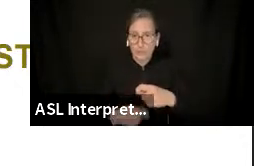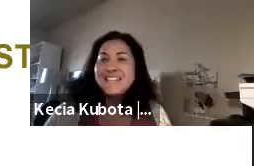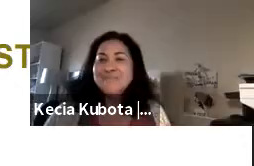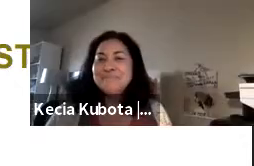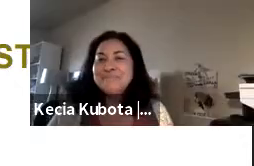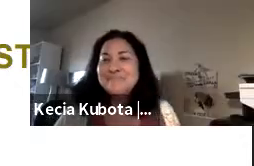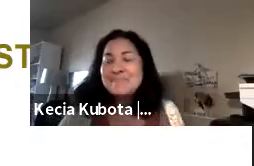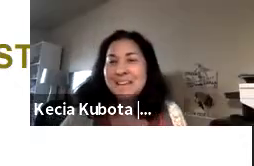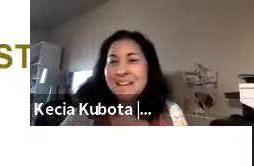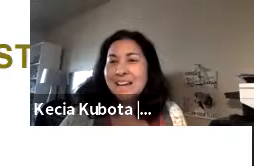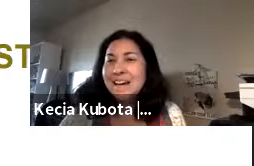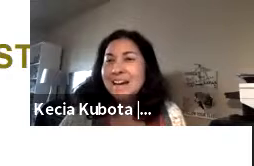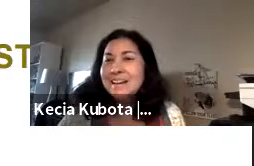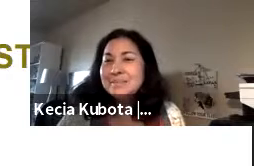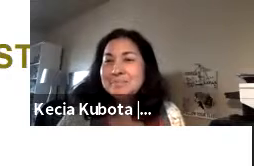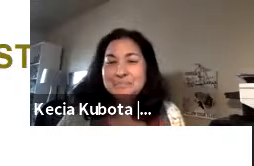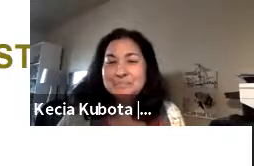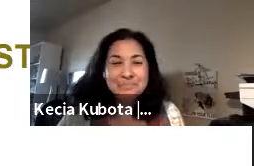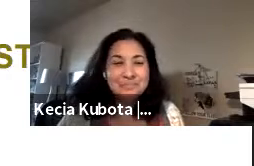Thanks, Shelly.